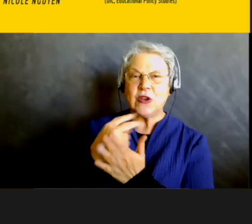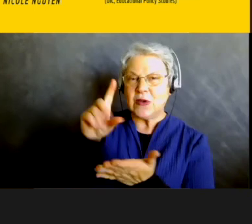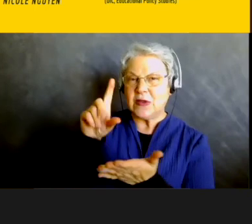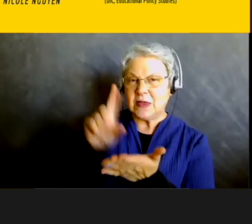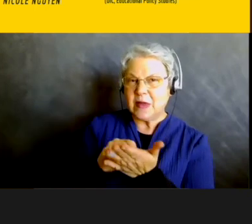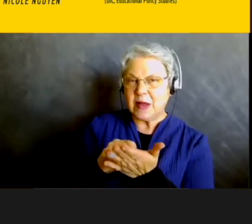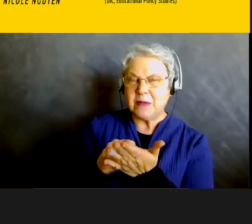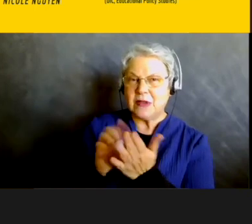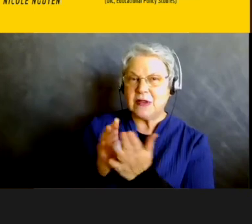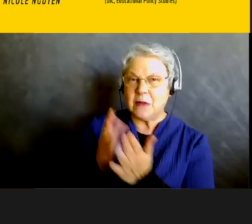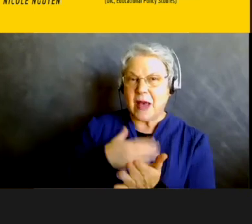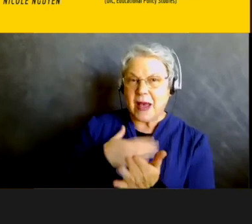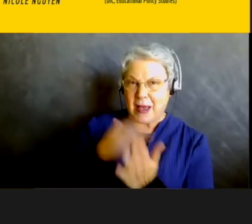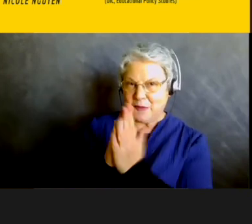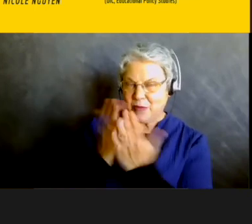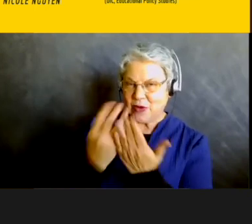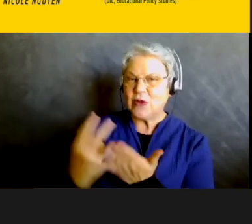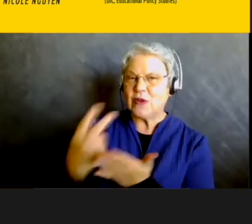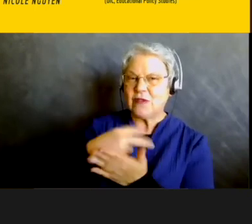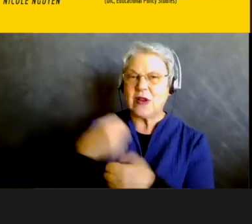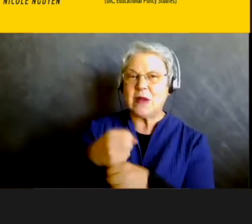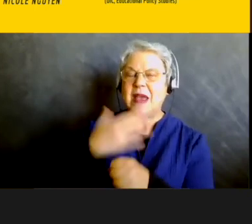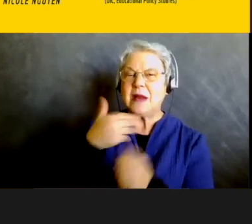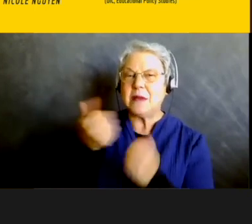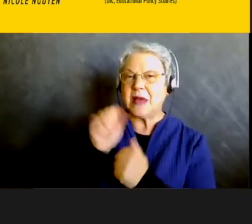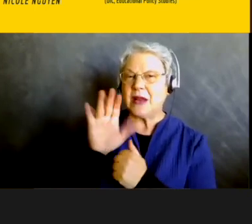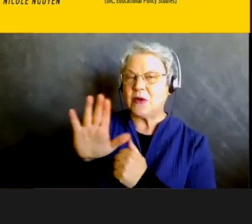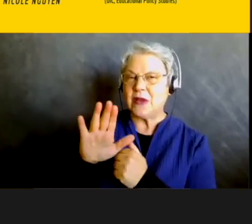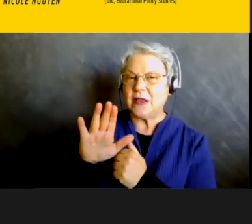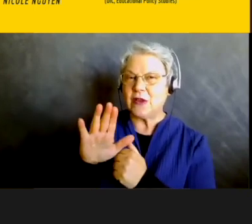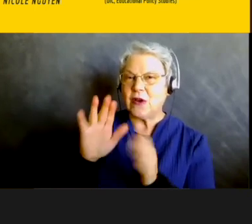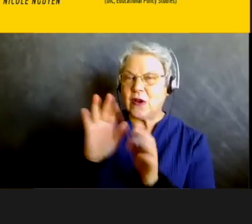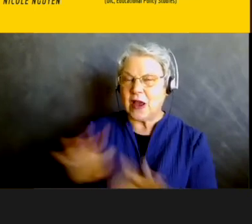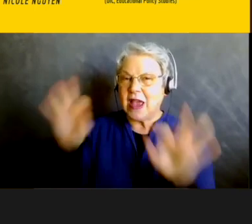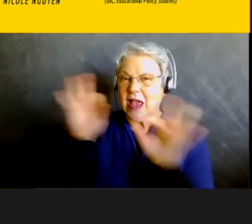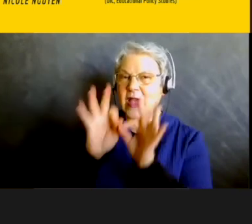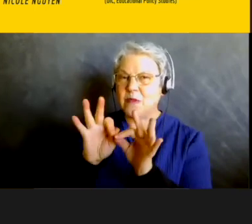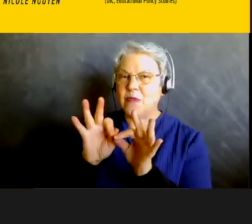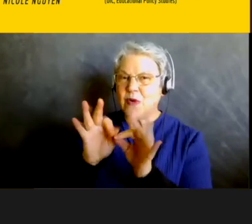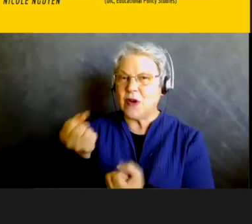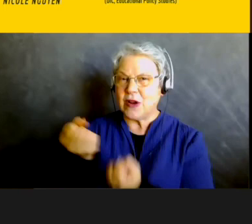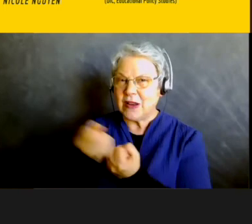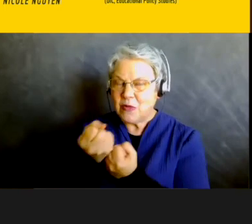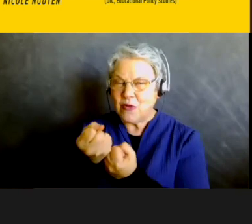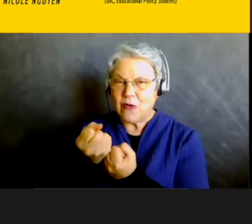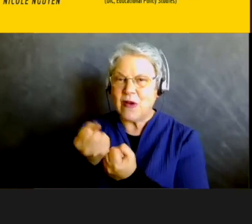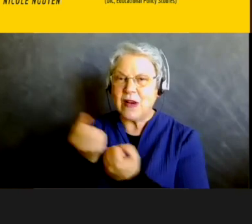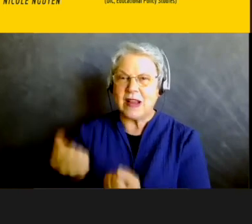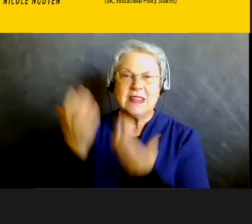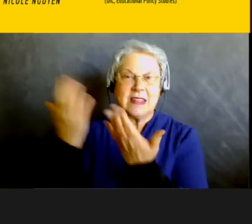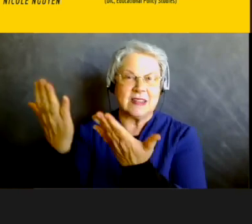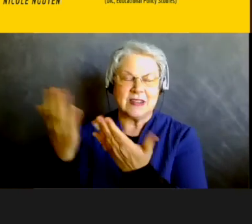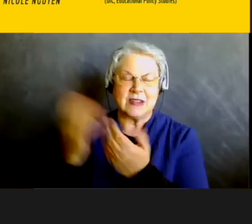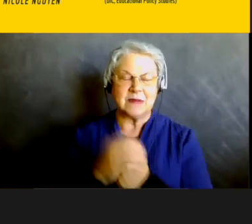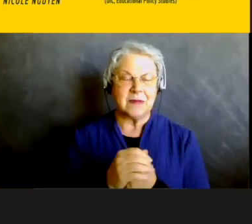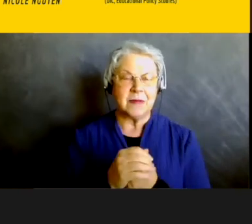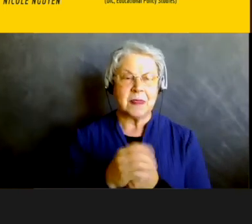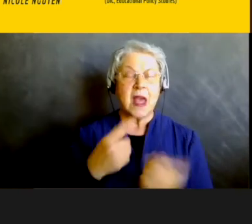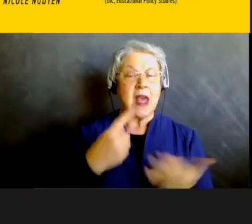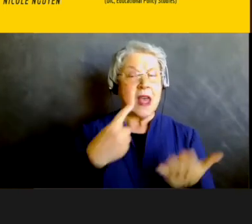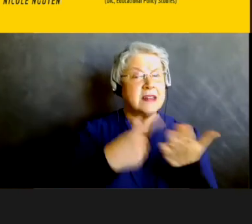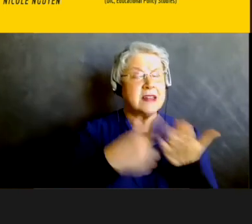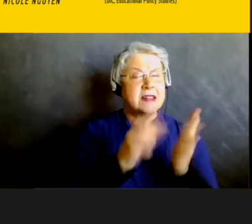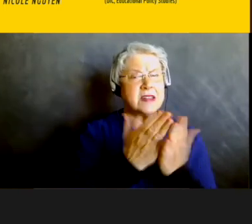Sanctuary, and made it so much better with her incisive critiques. So I'm going to talk a little bit about the book, but I